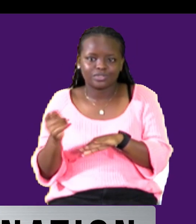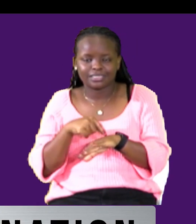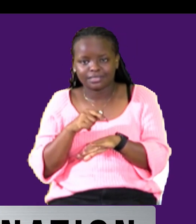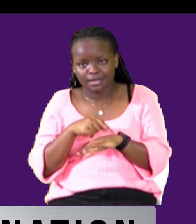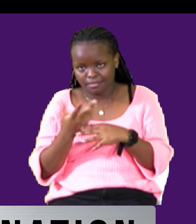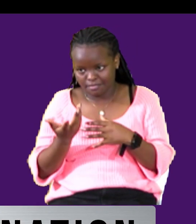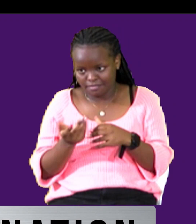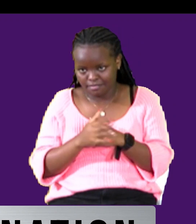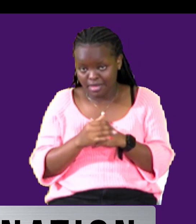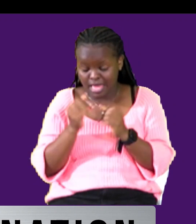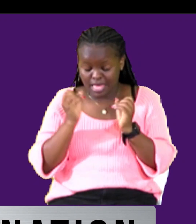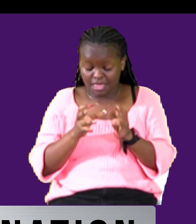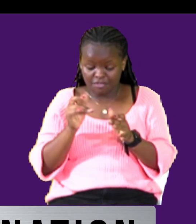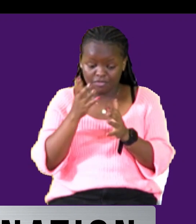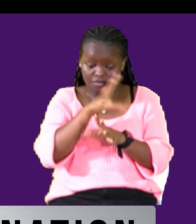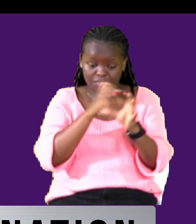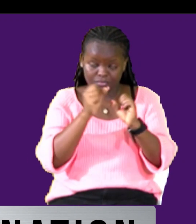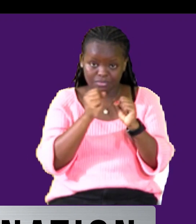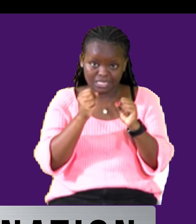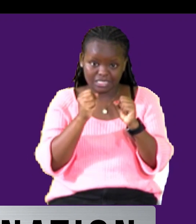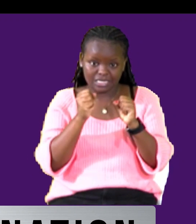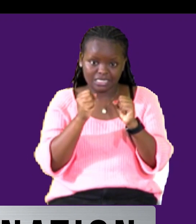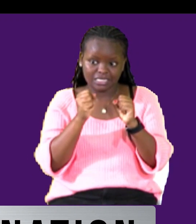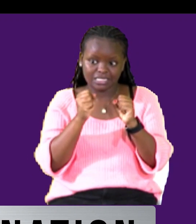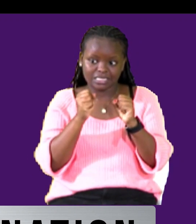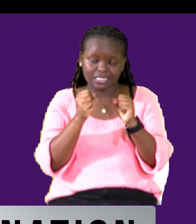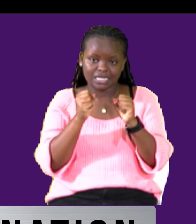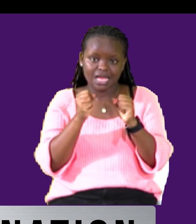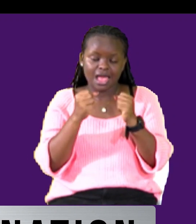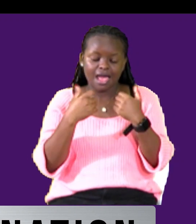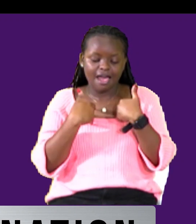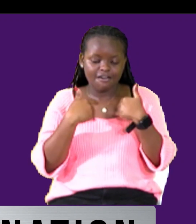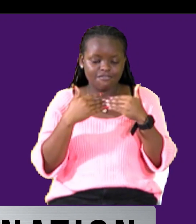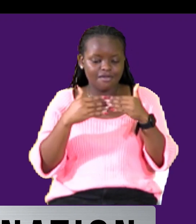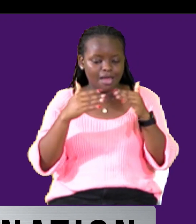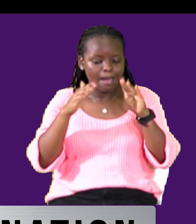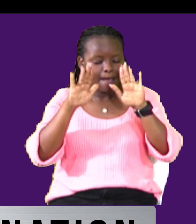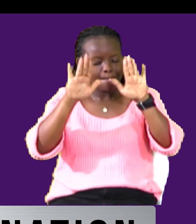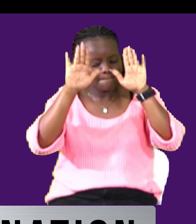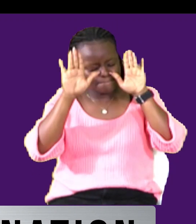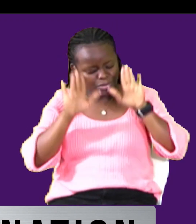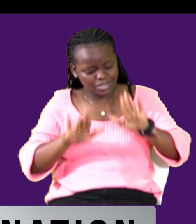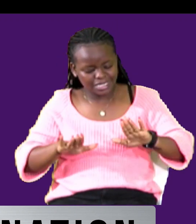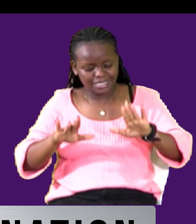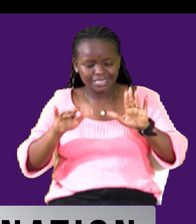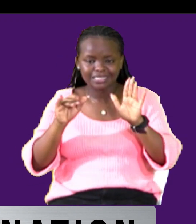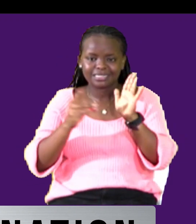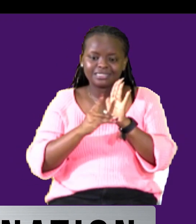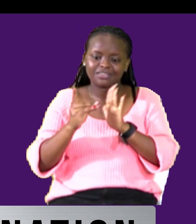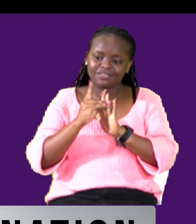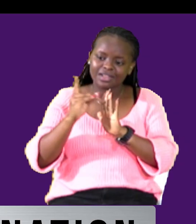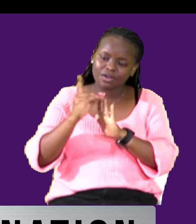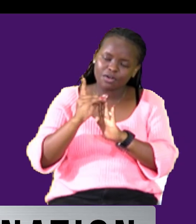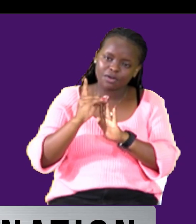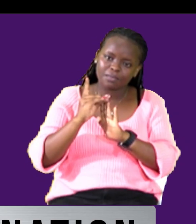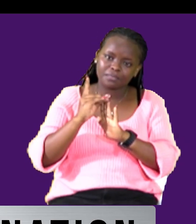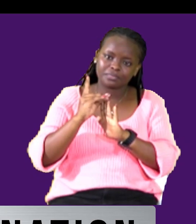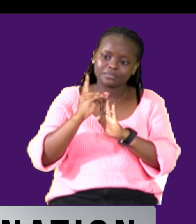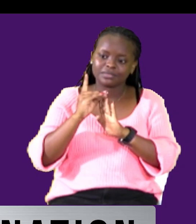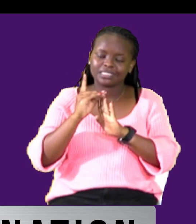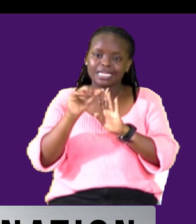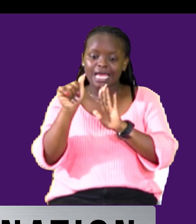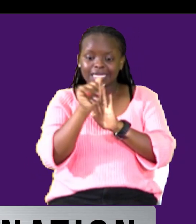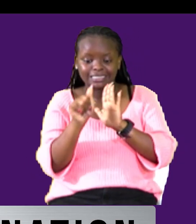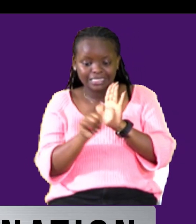goes around the country, he has major development agendas citizens want to hear him